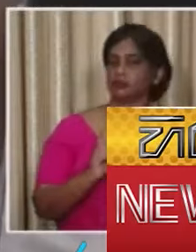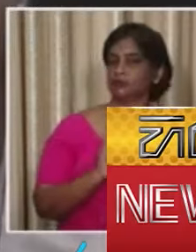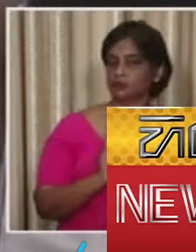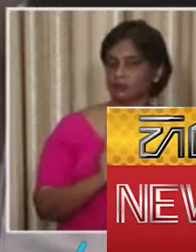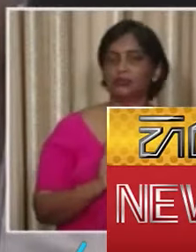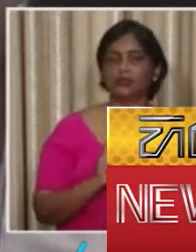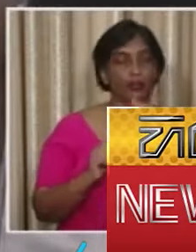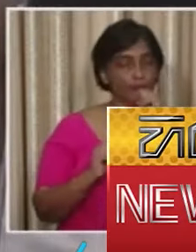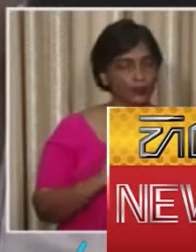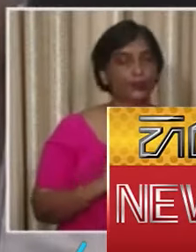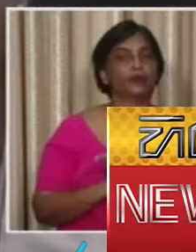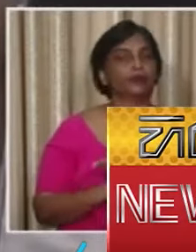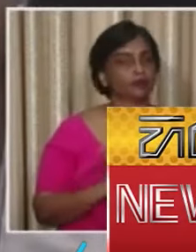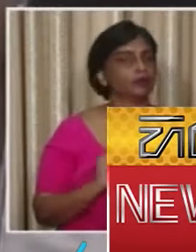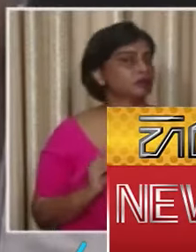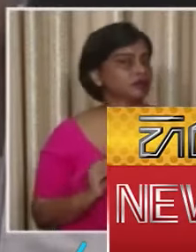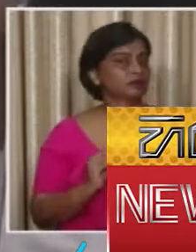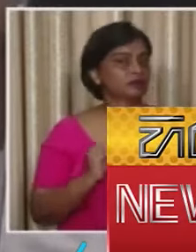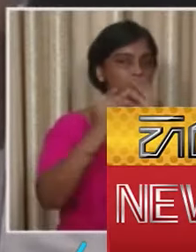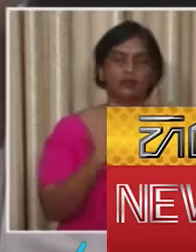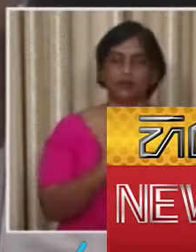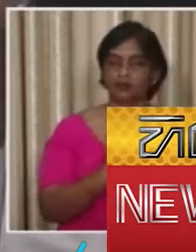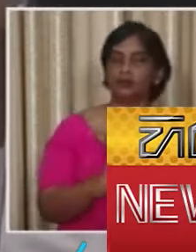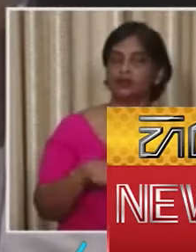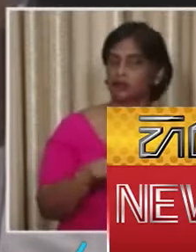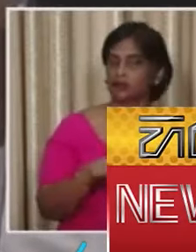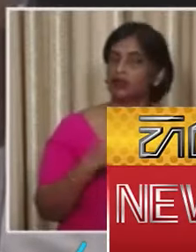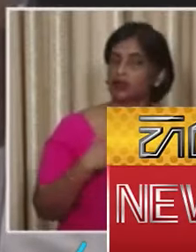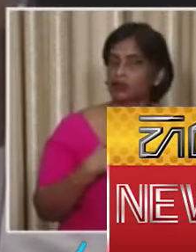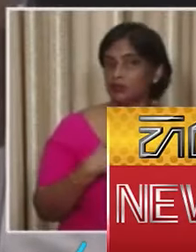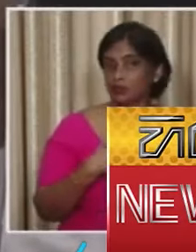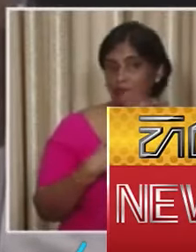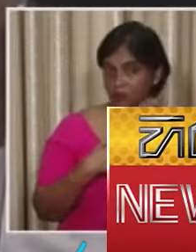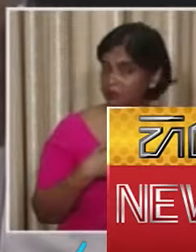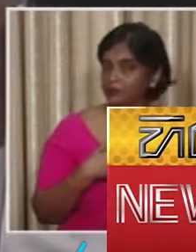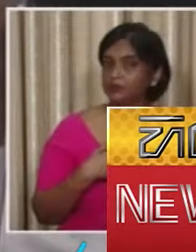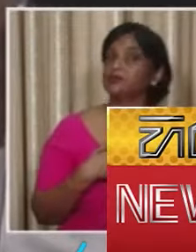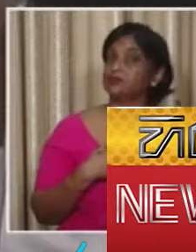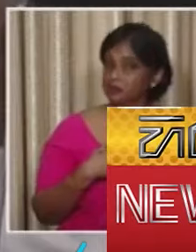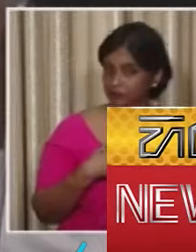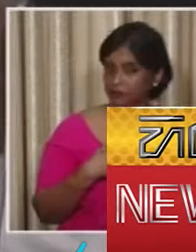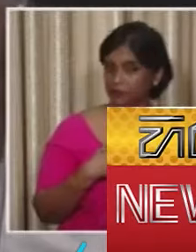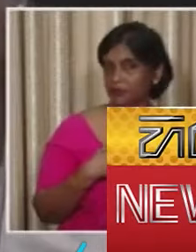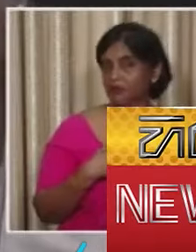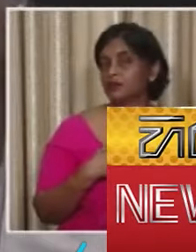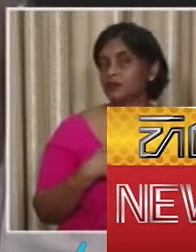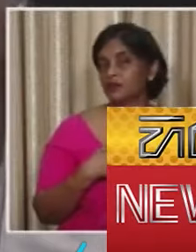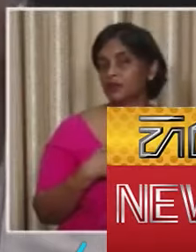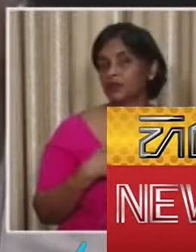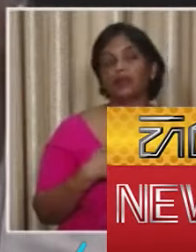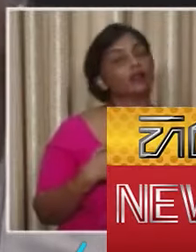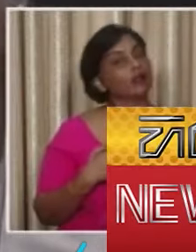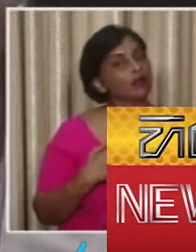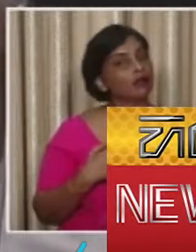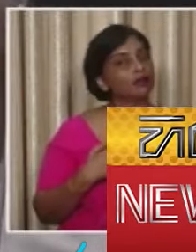inclusive economic growth. Purposeful implementation of measures incorporated in the Economic Transformation